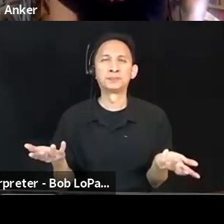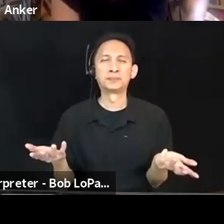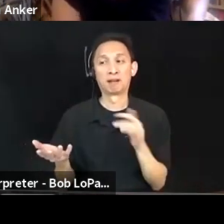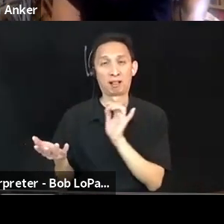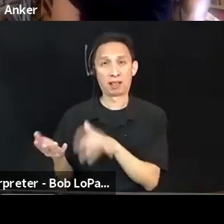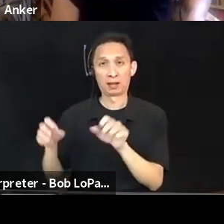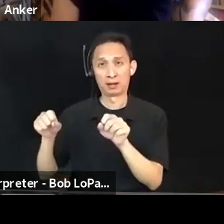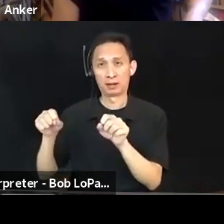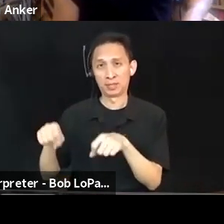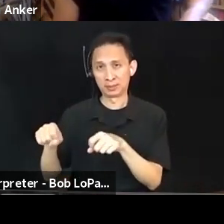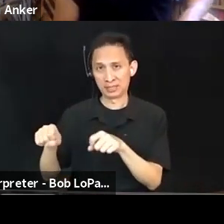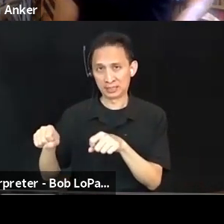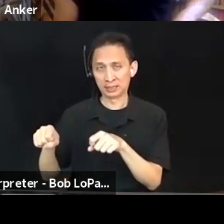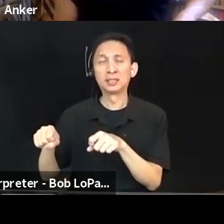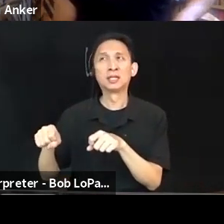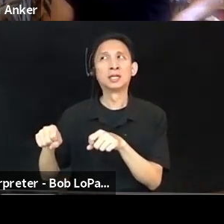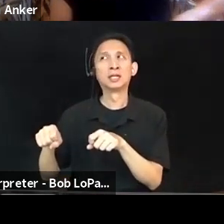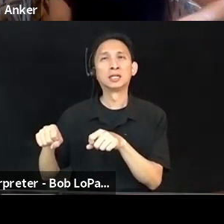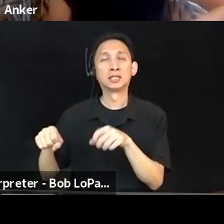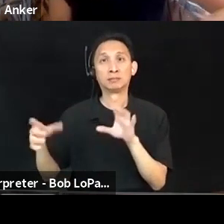possibility is that